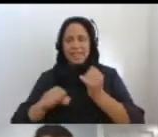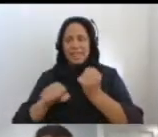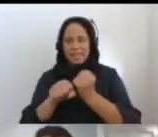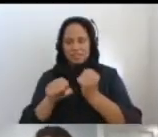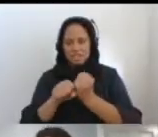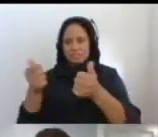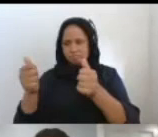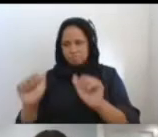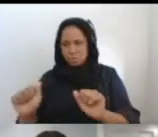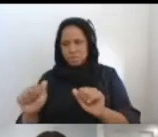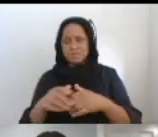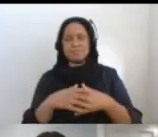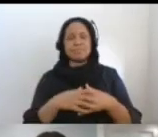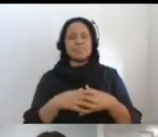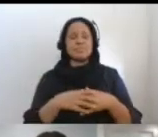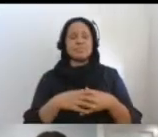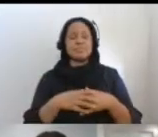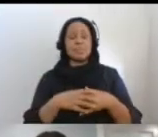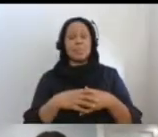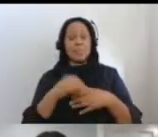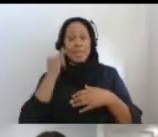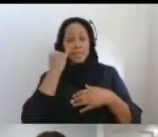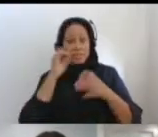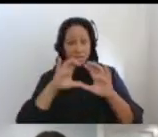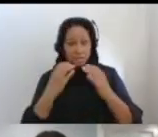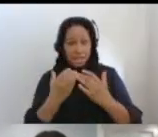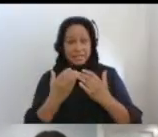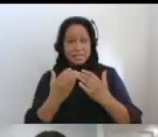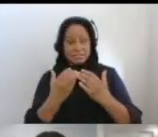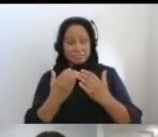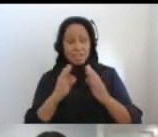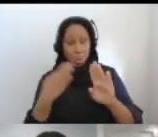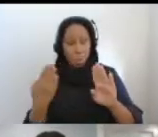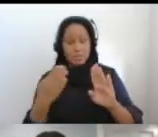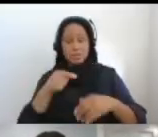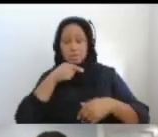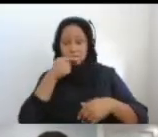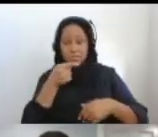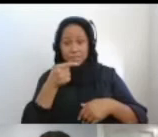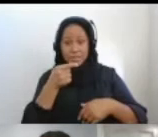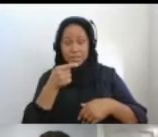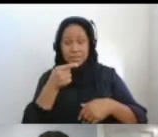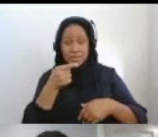So as long as it's a class that is made available to the public and it's not a class or a service that's